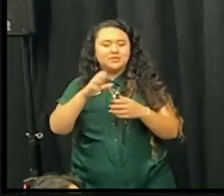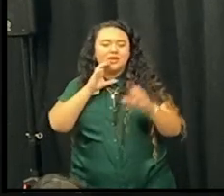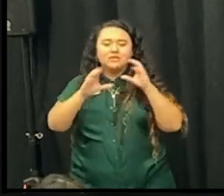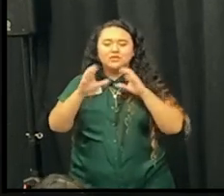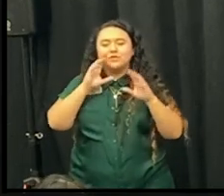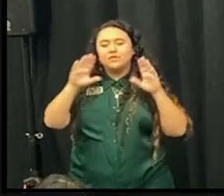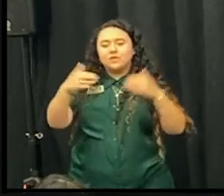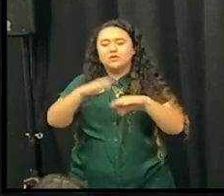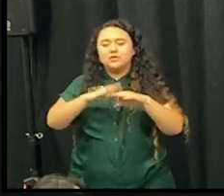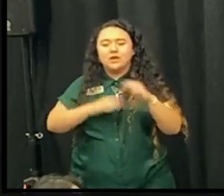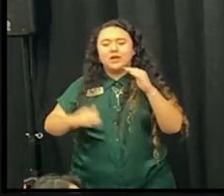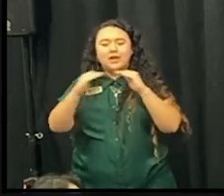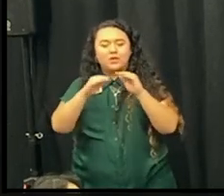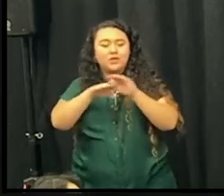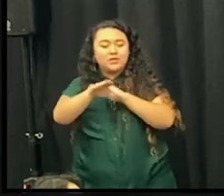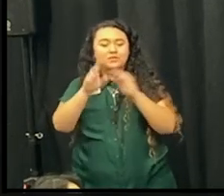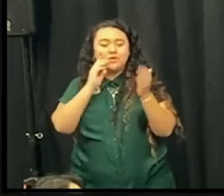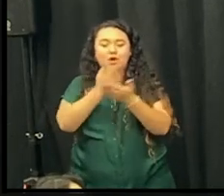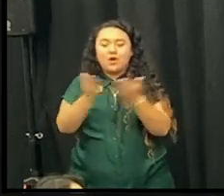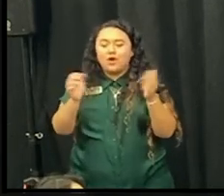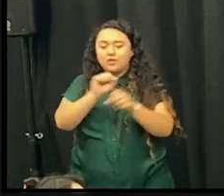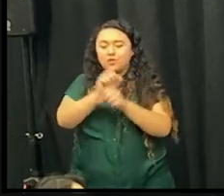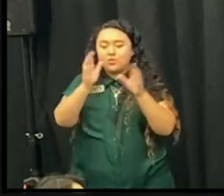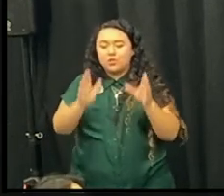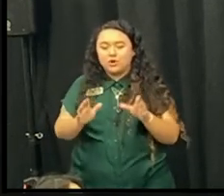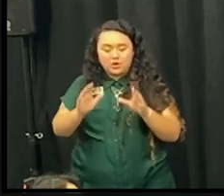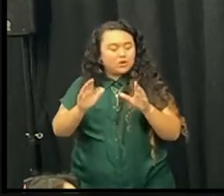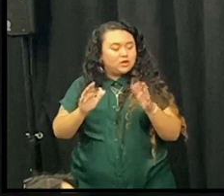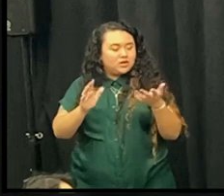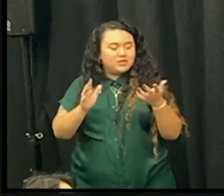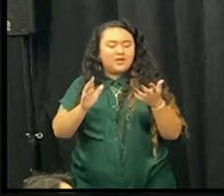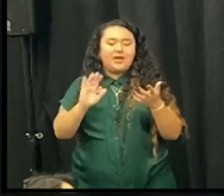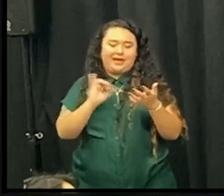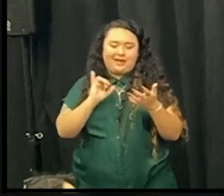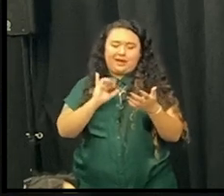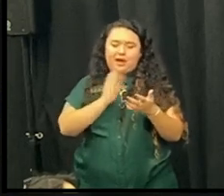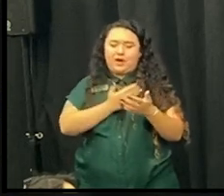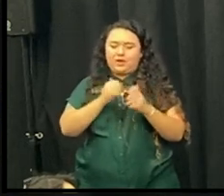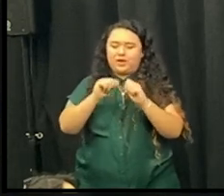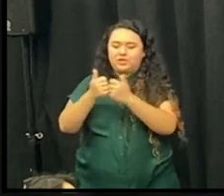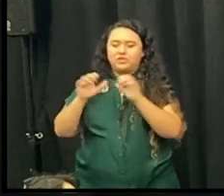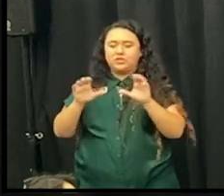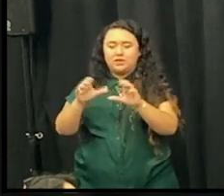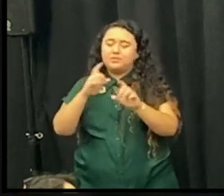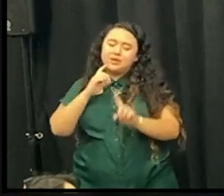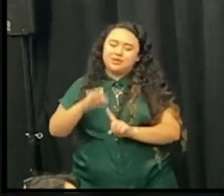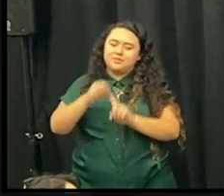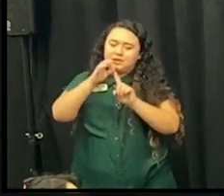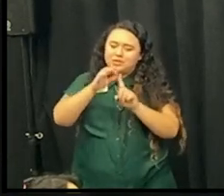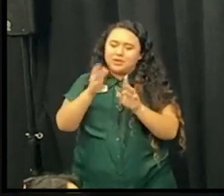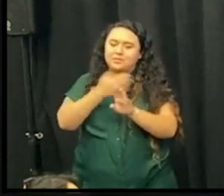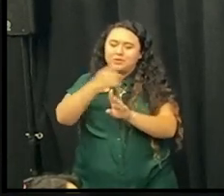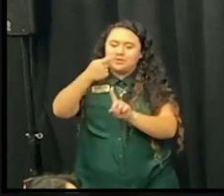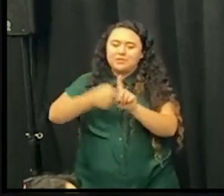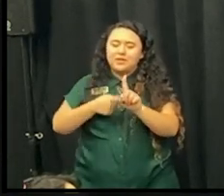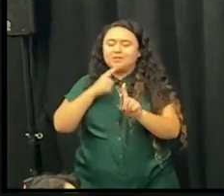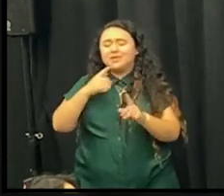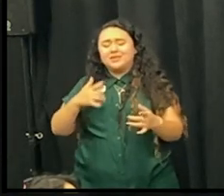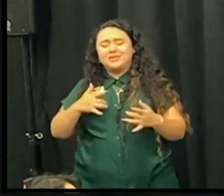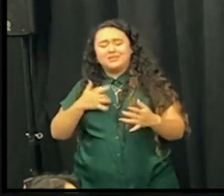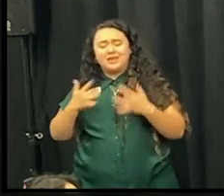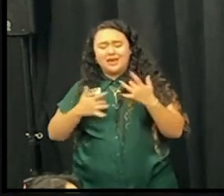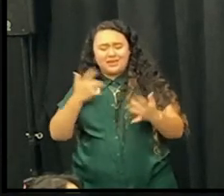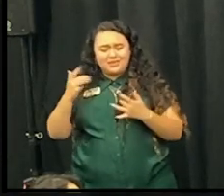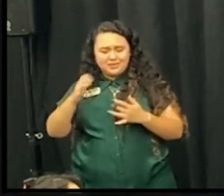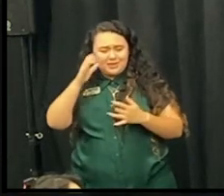on equity and access to all the work our agency does, but particularly in Music Month. So I'm really excited to hear the conversation. There's still a lot of events happening